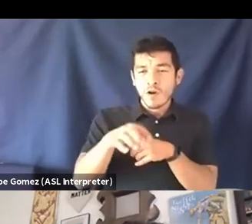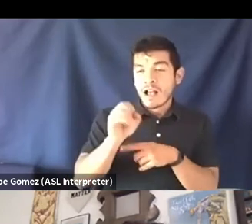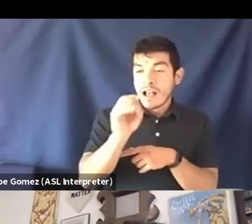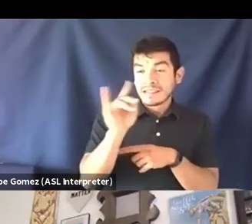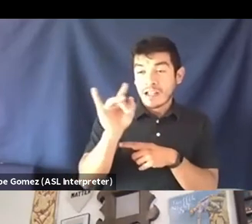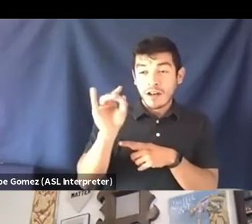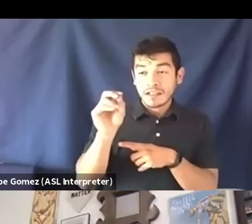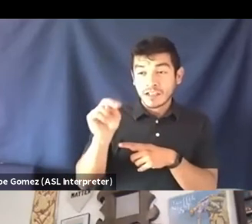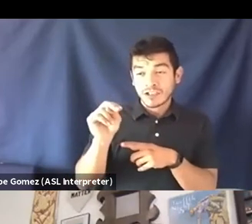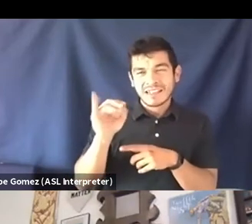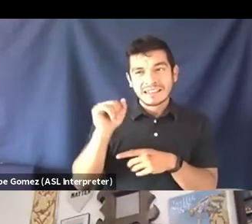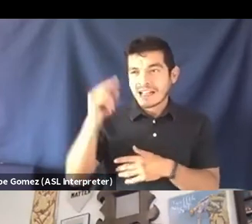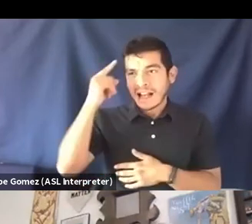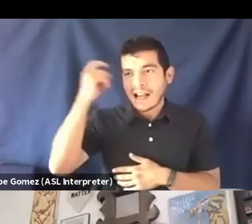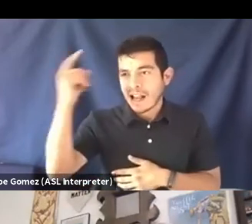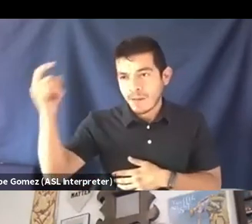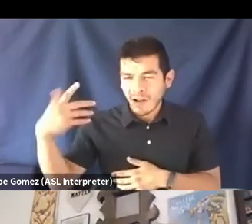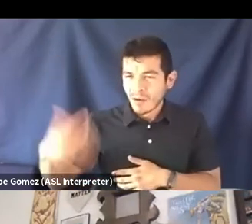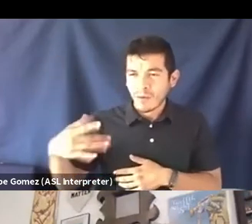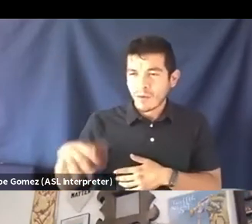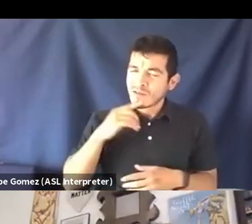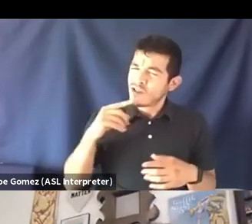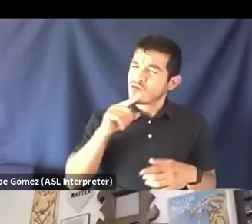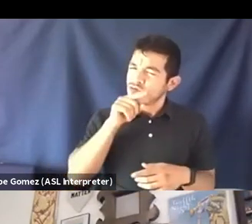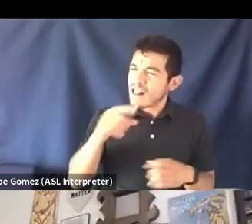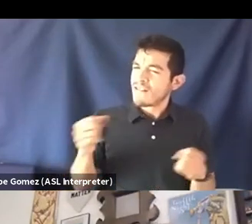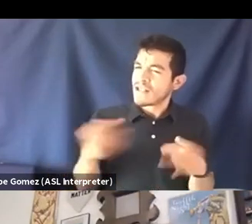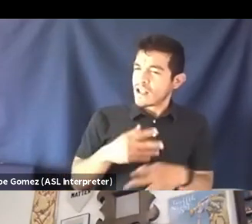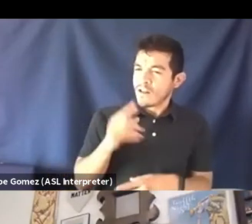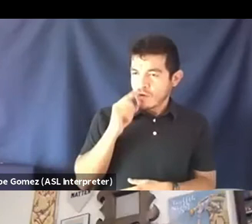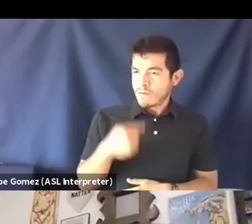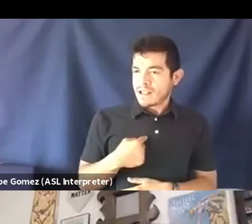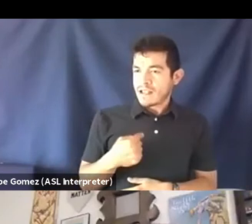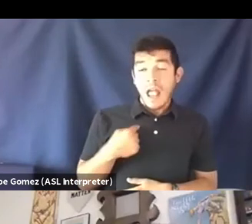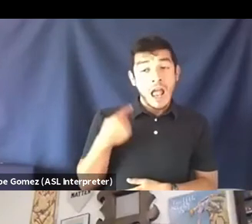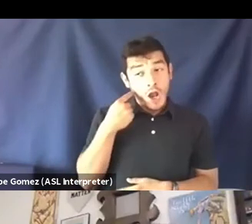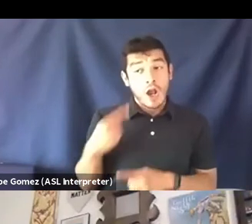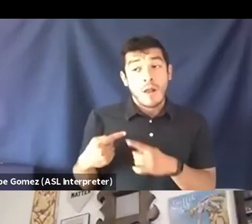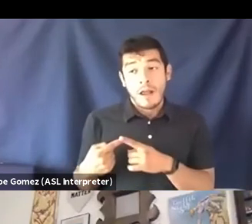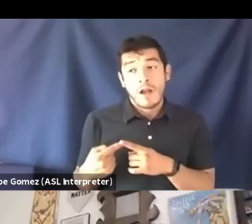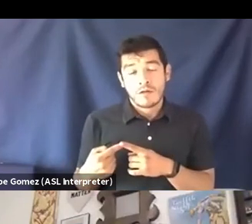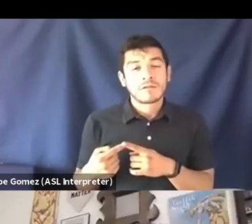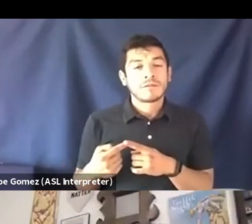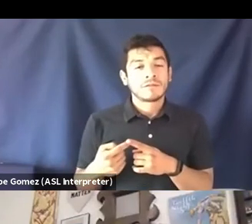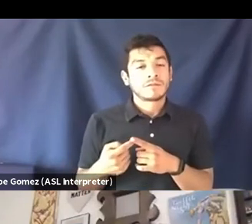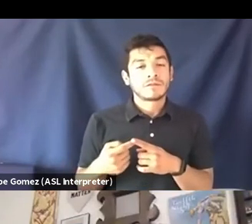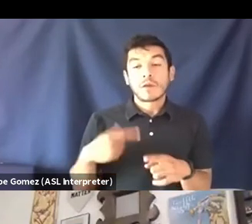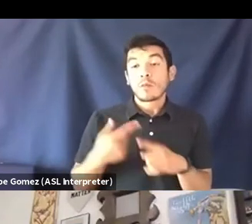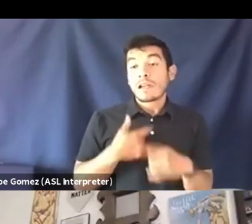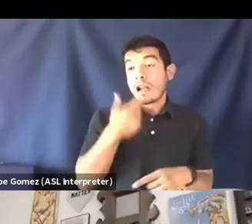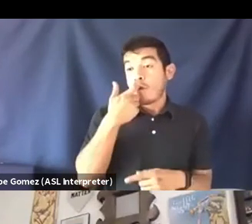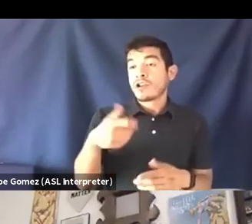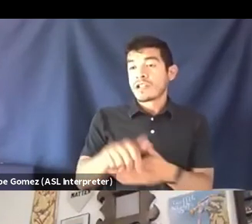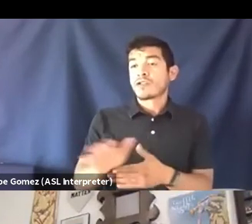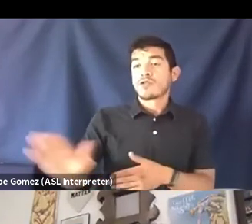a nightmare. You know, it's a very real fear that I've always heard about. And when we watch in the documentary, there is